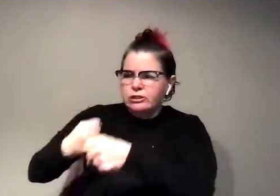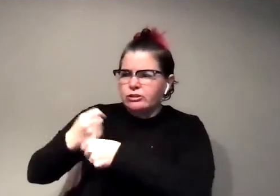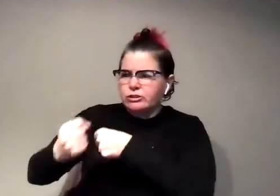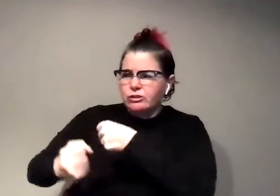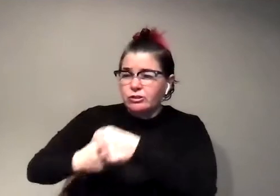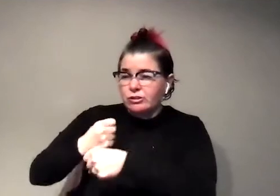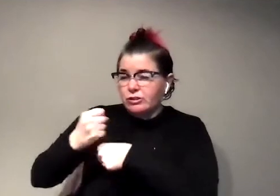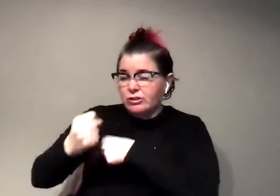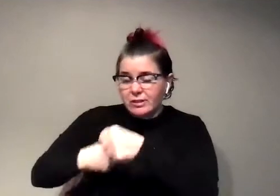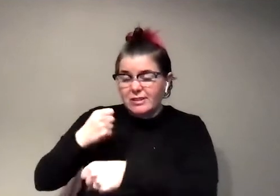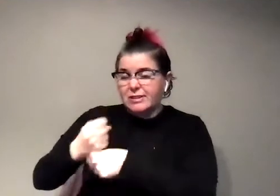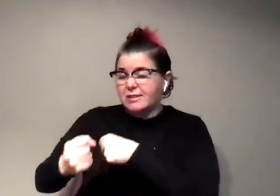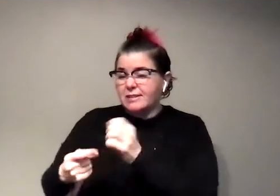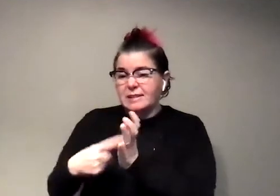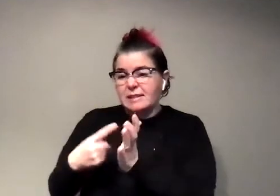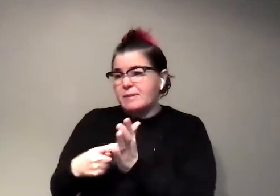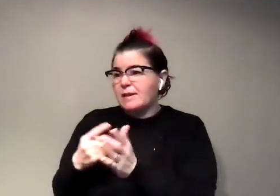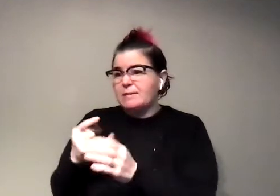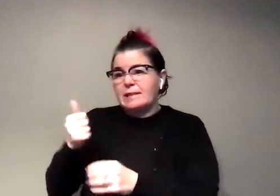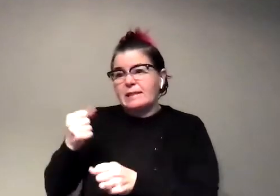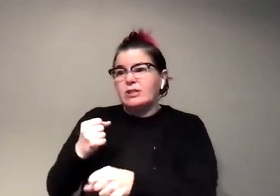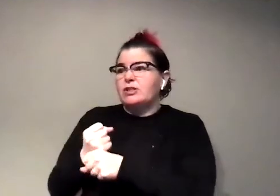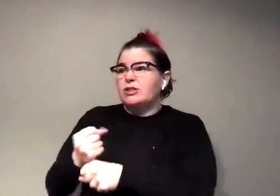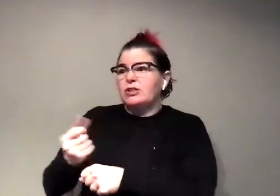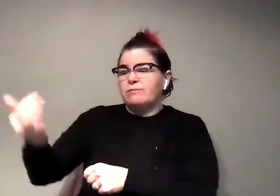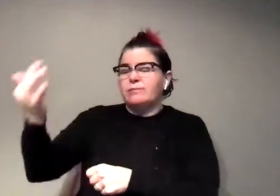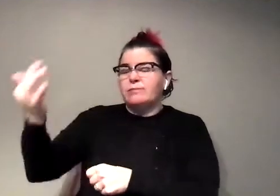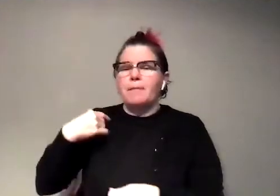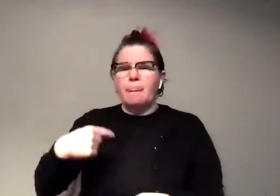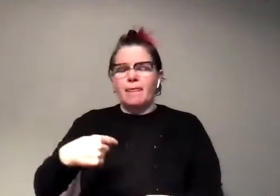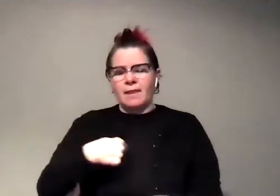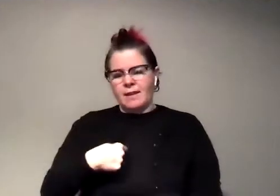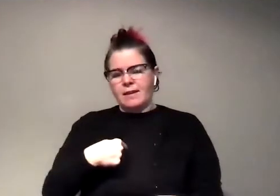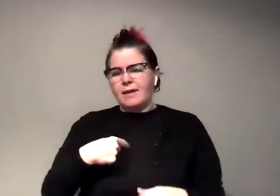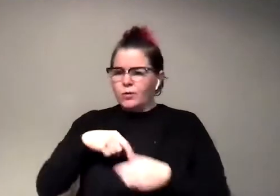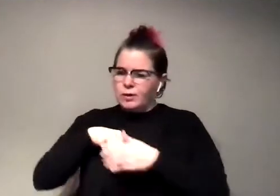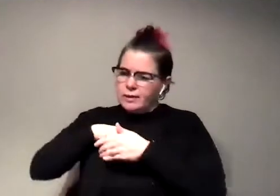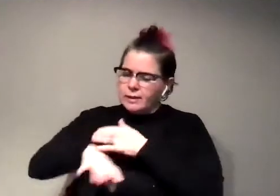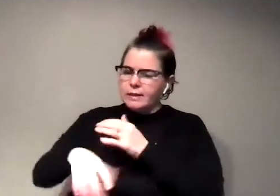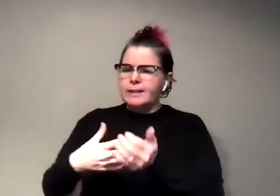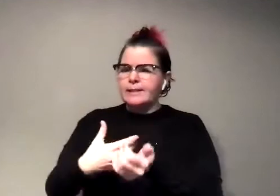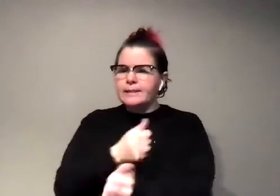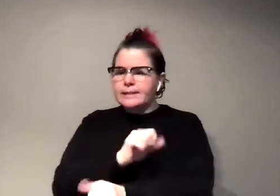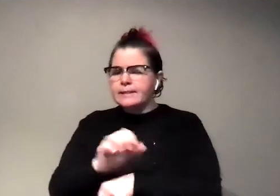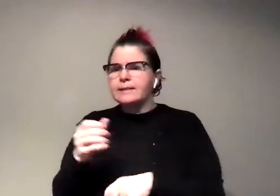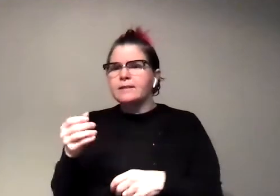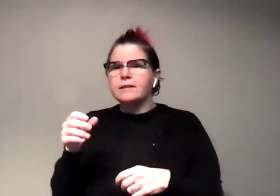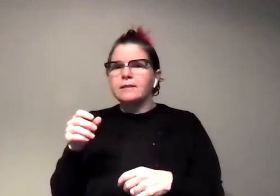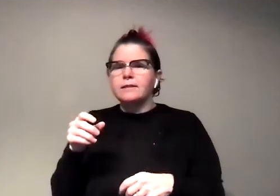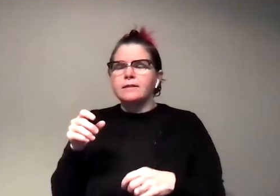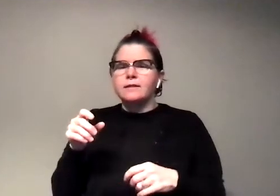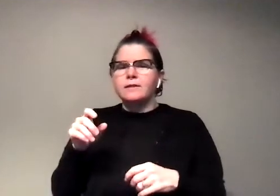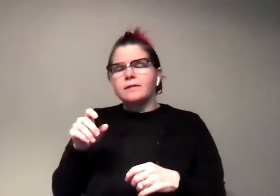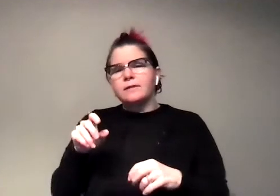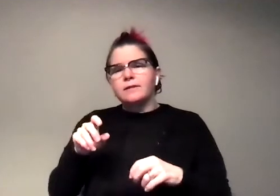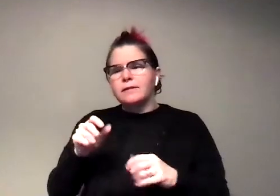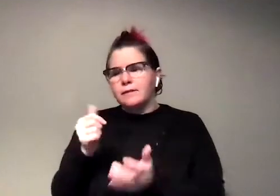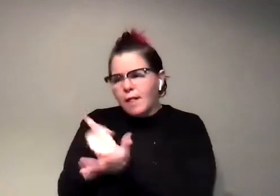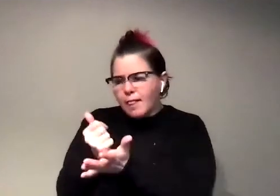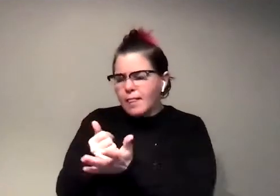decades. So I would be the kind of person to come in, help